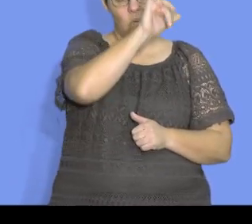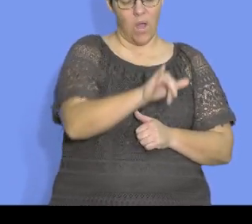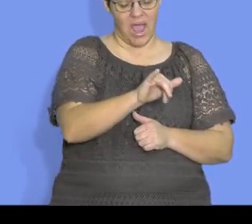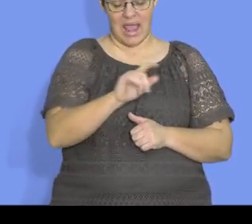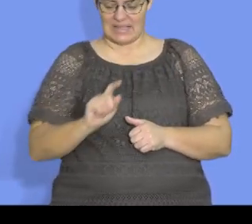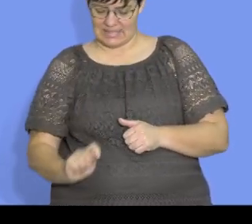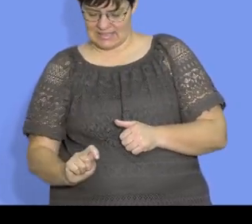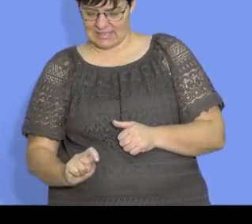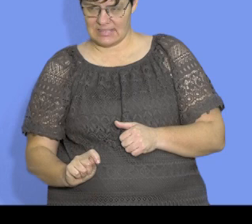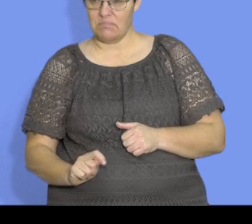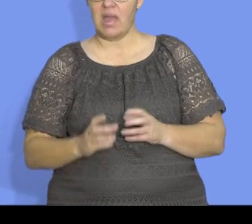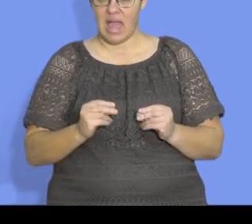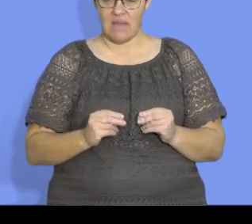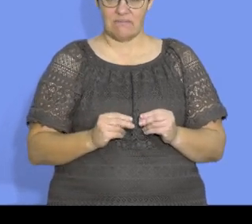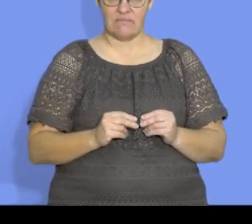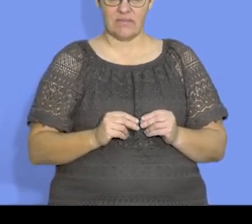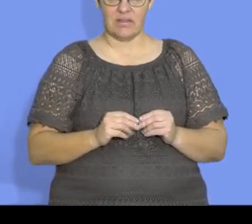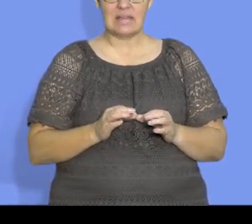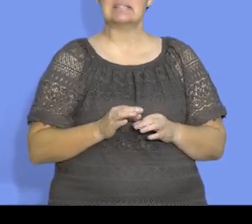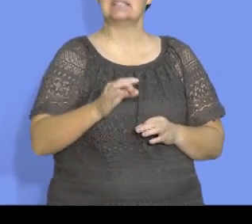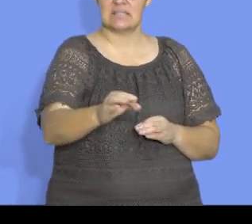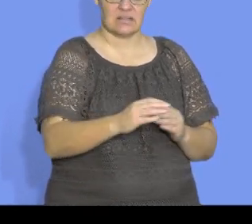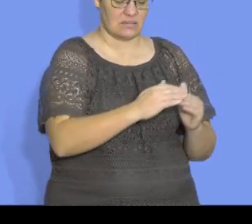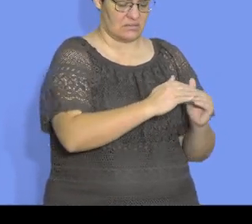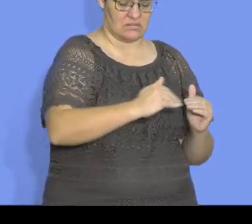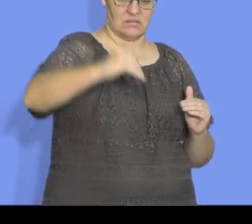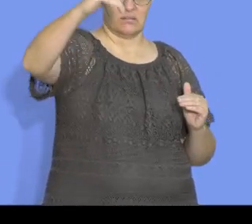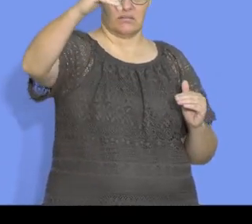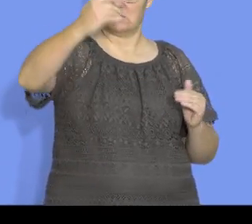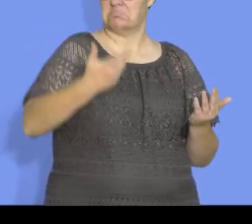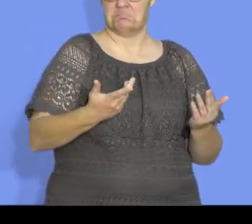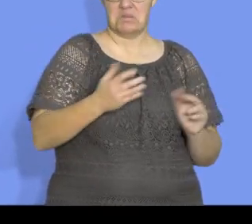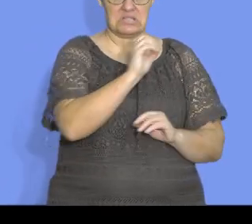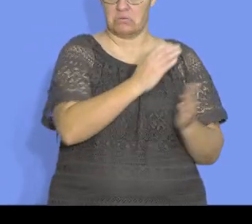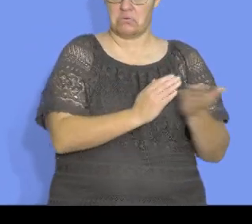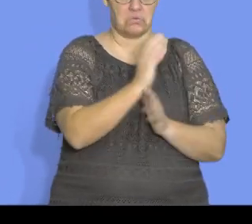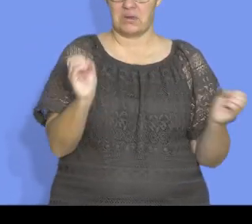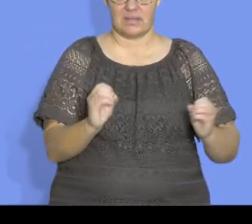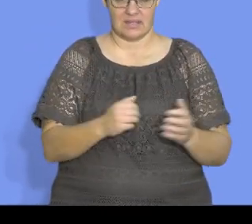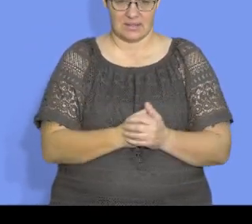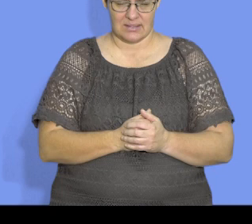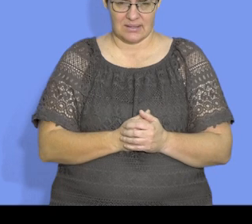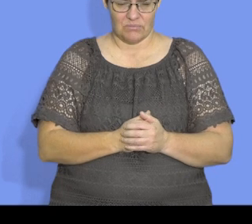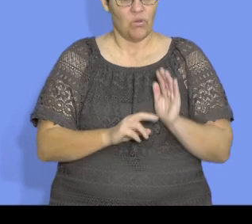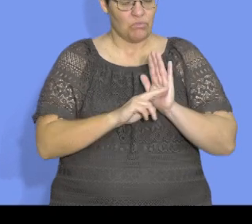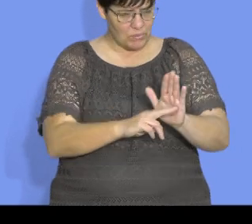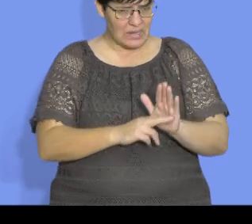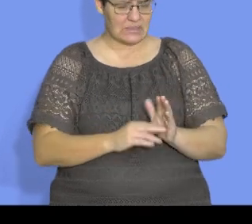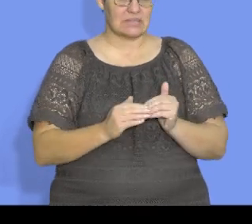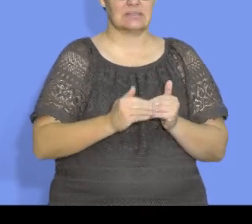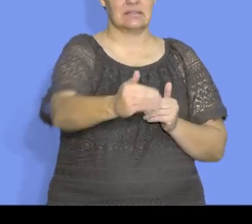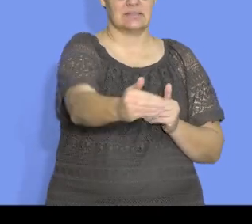y against t, we've got a distance, an initial distance that is put over there. That is